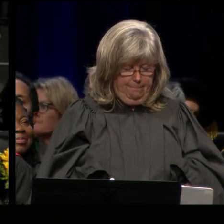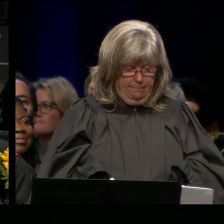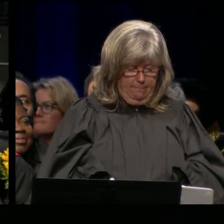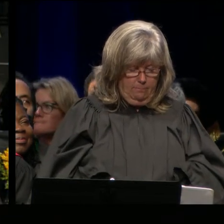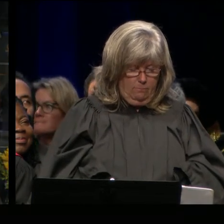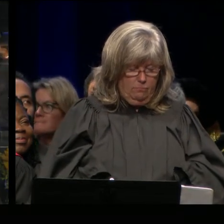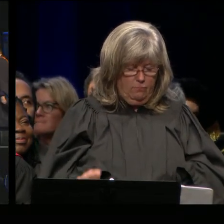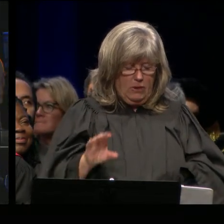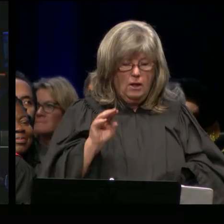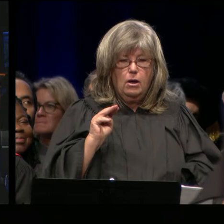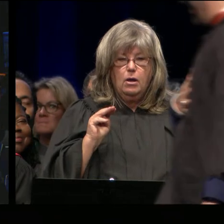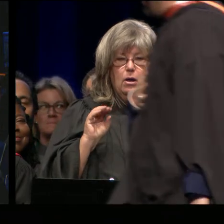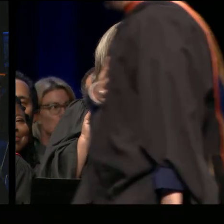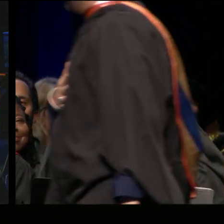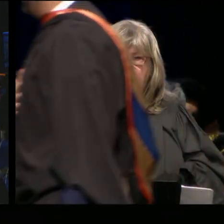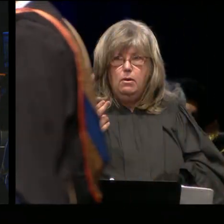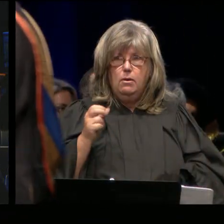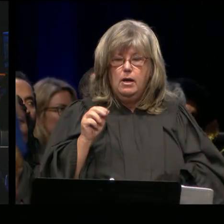Muhammad Ayub.